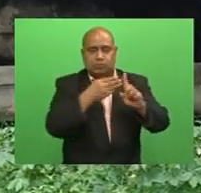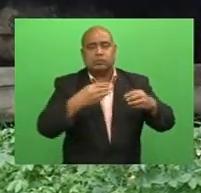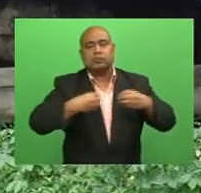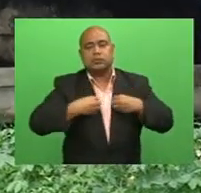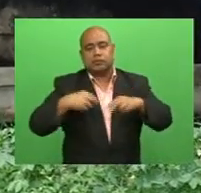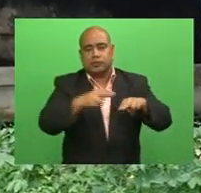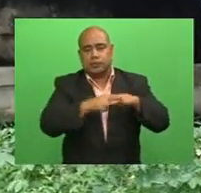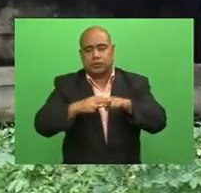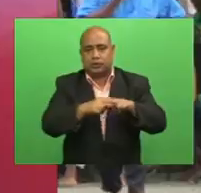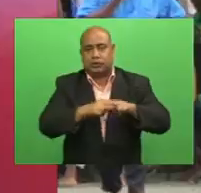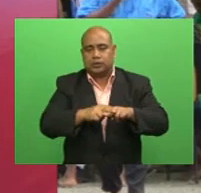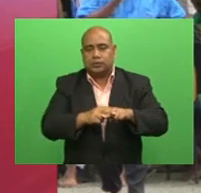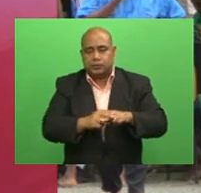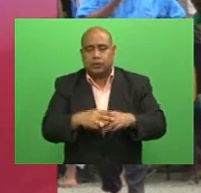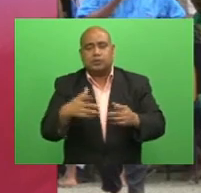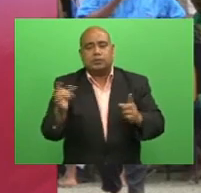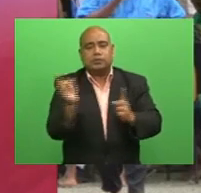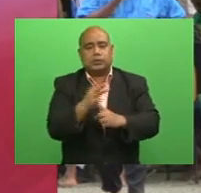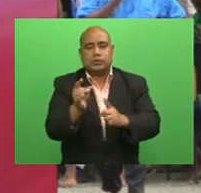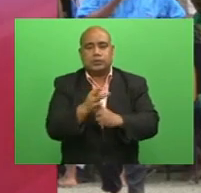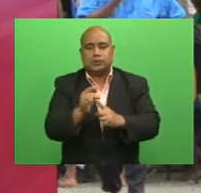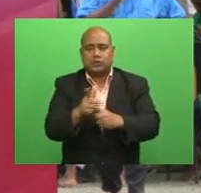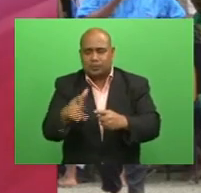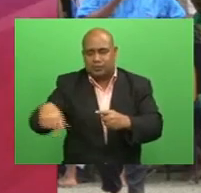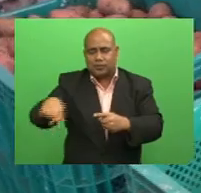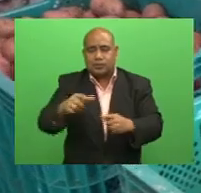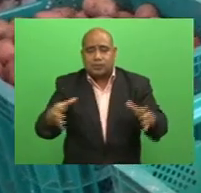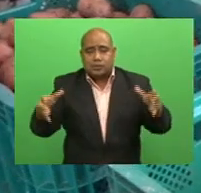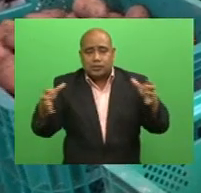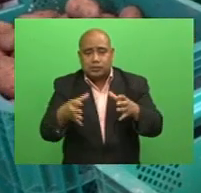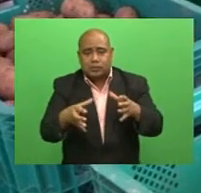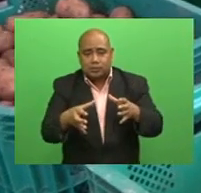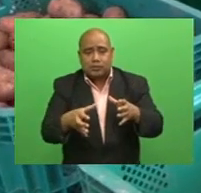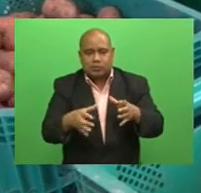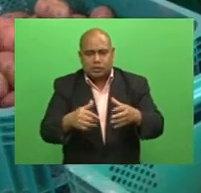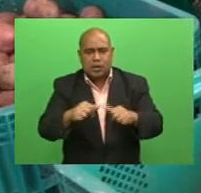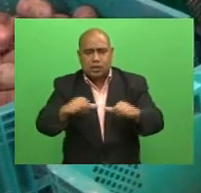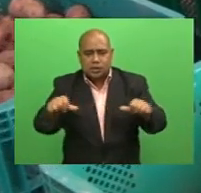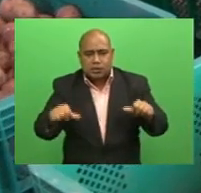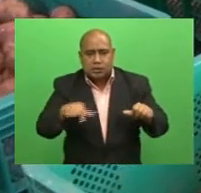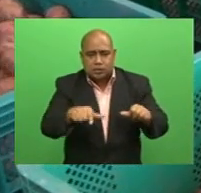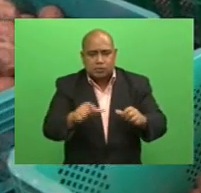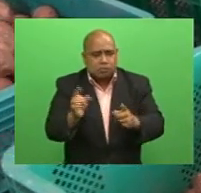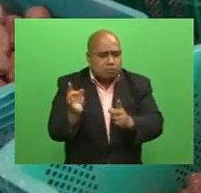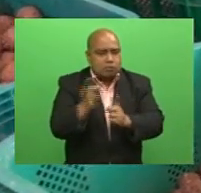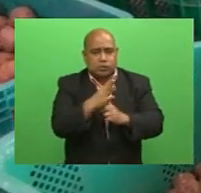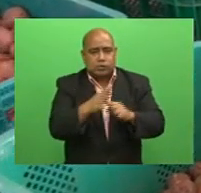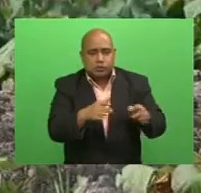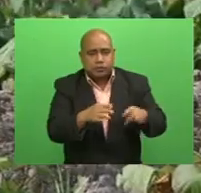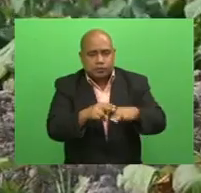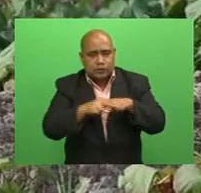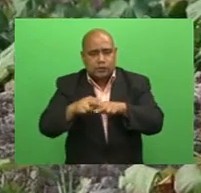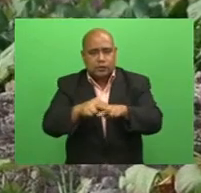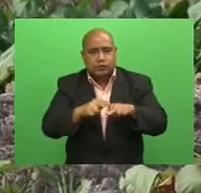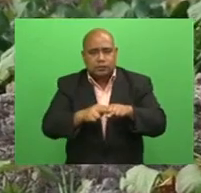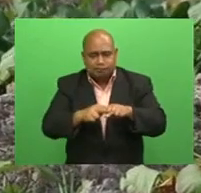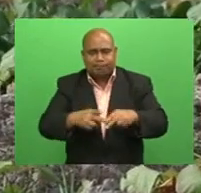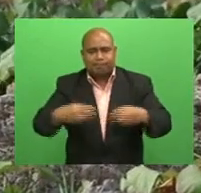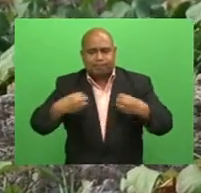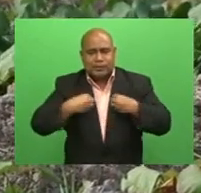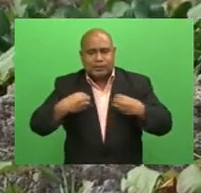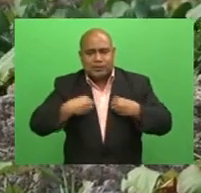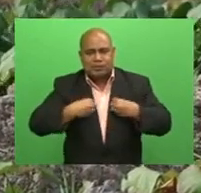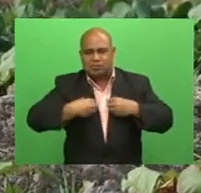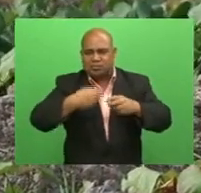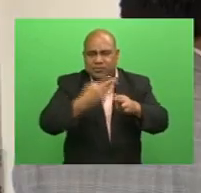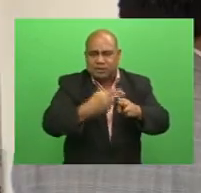the importance of primary sectors in Fiji, especially agriculture. There has been an increase in entrepreneurial farming in the last 3 months, which is a